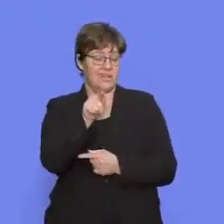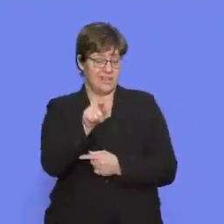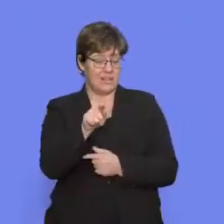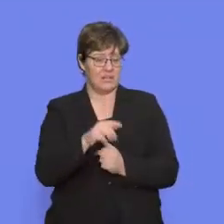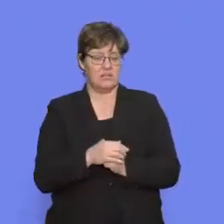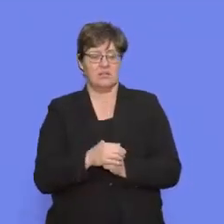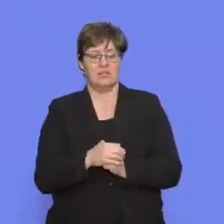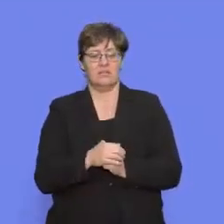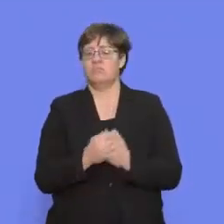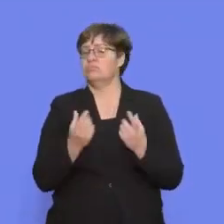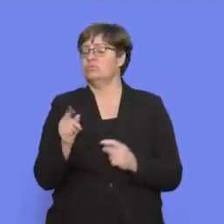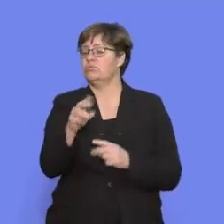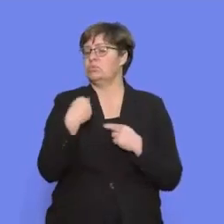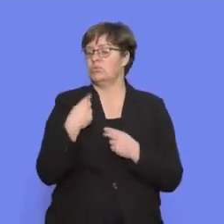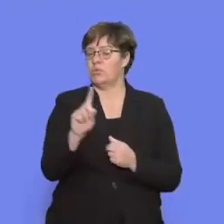Will